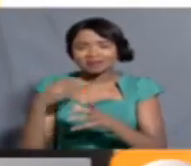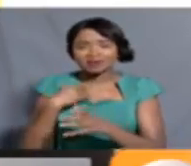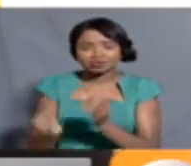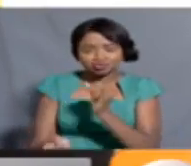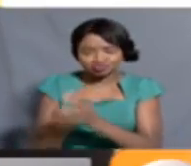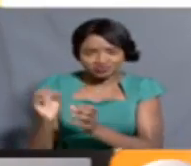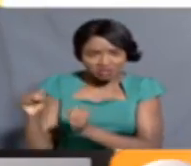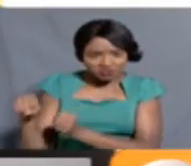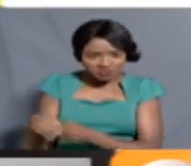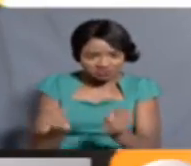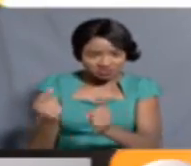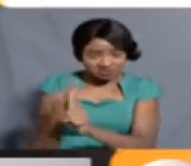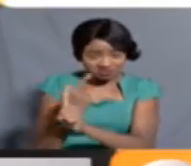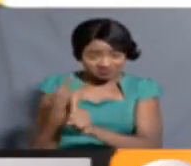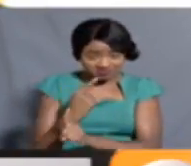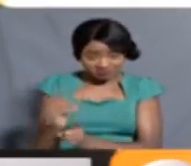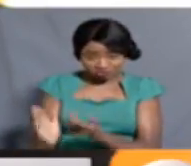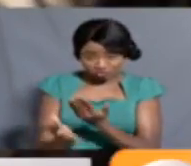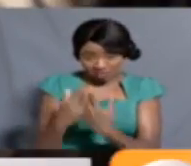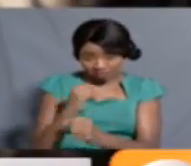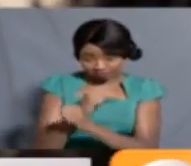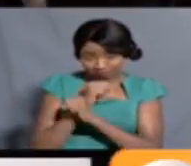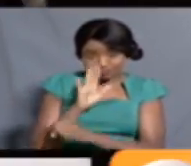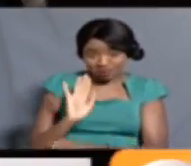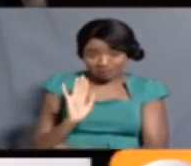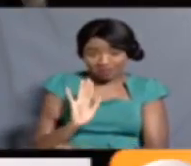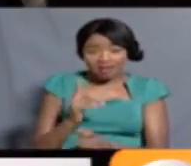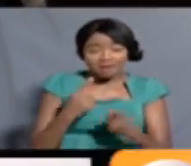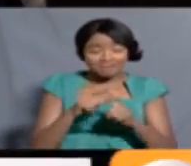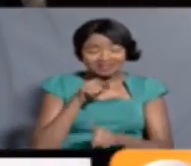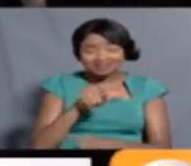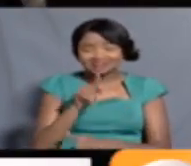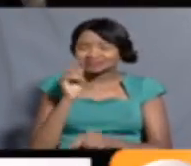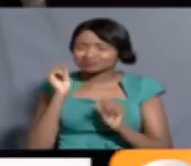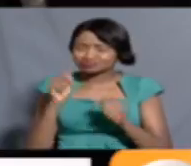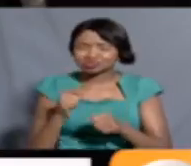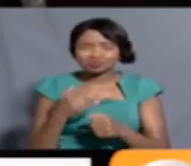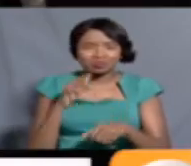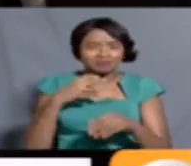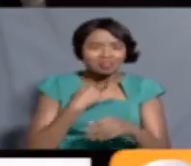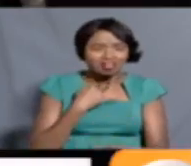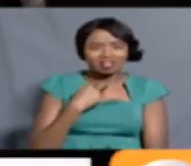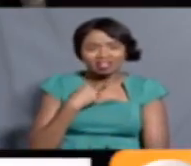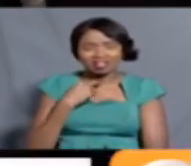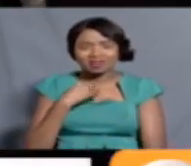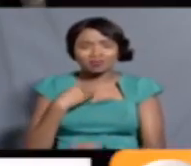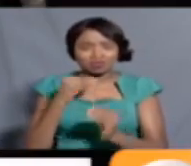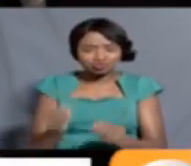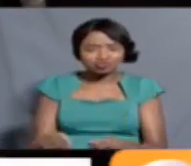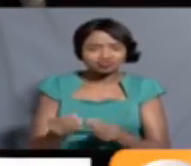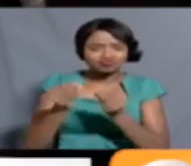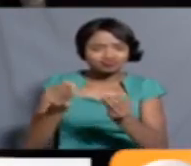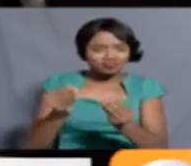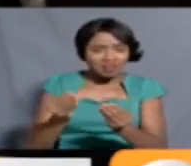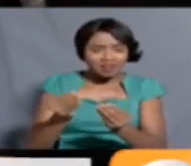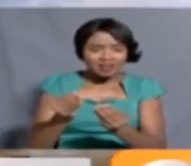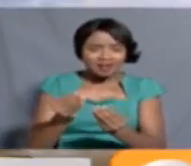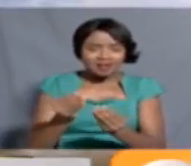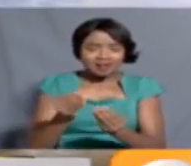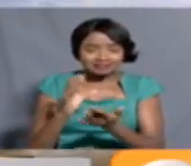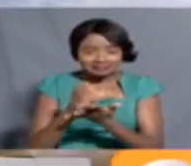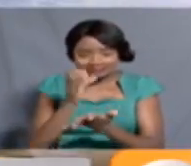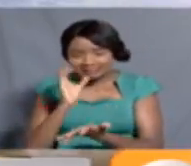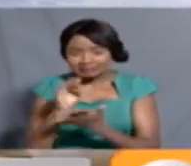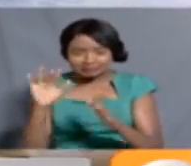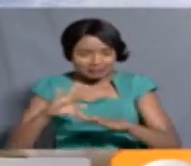itself. KBL also says the taxes continue to be a huge hindrance to its efforts to channel out affordable and quality beverages. This, it adds,